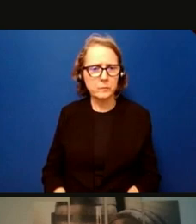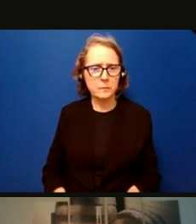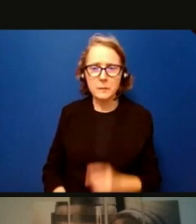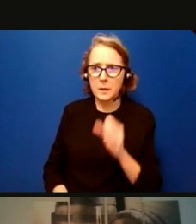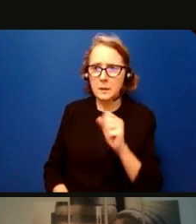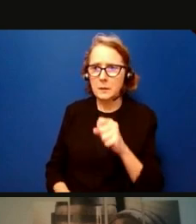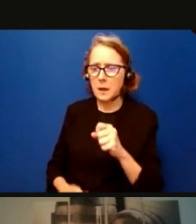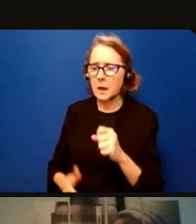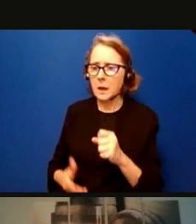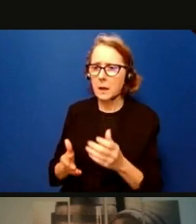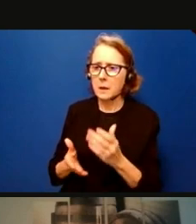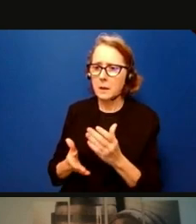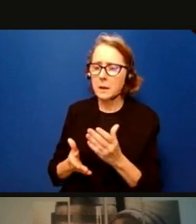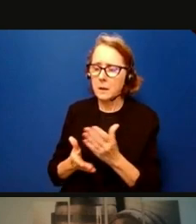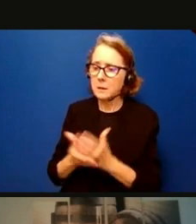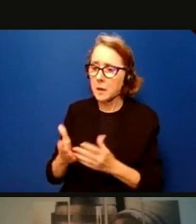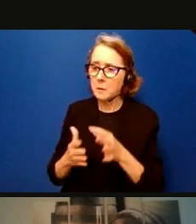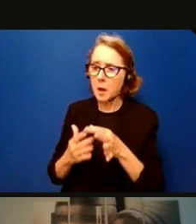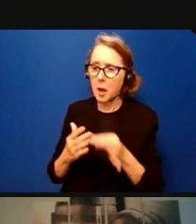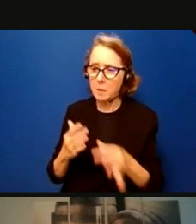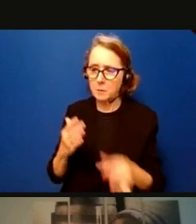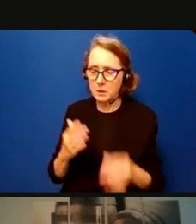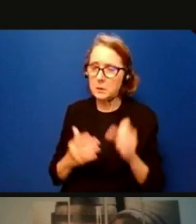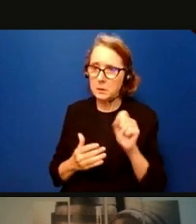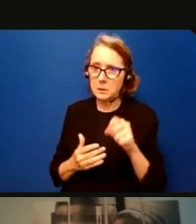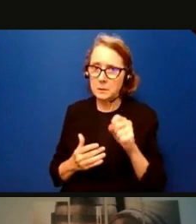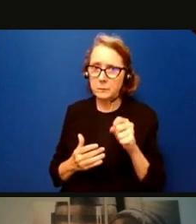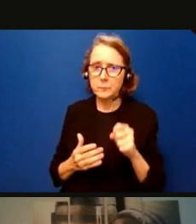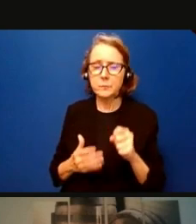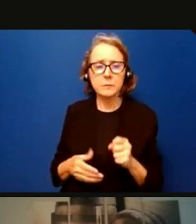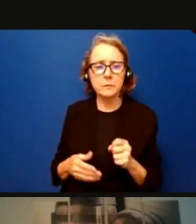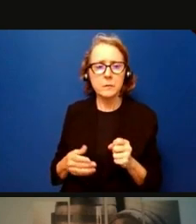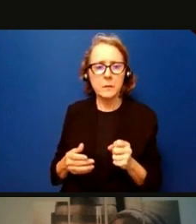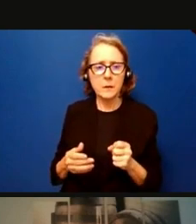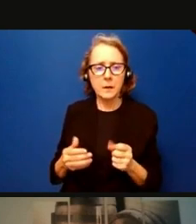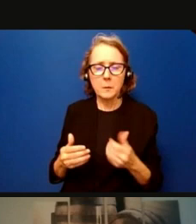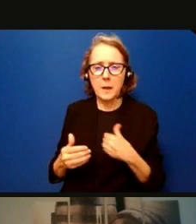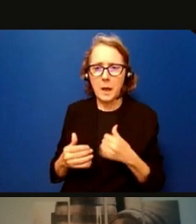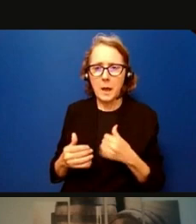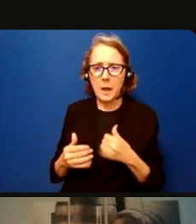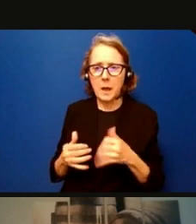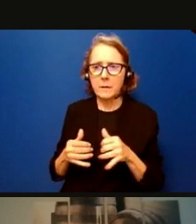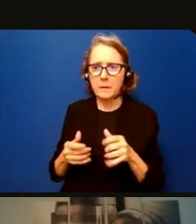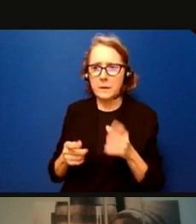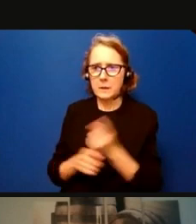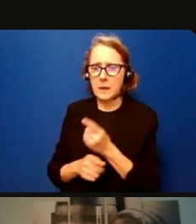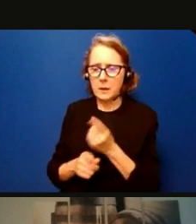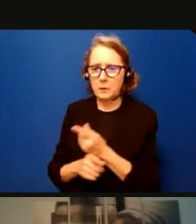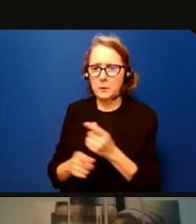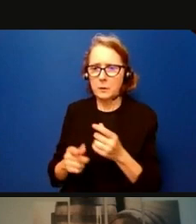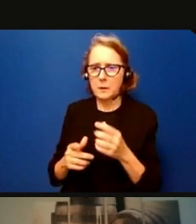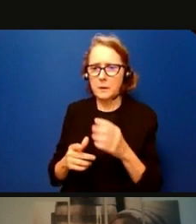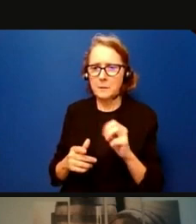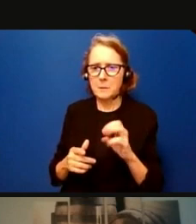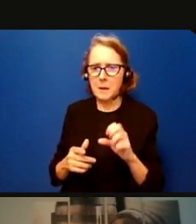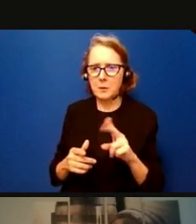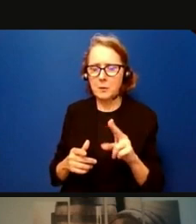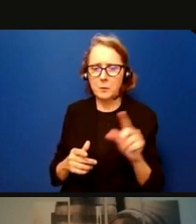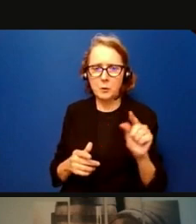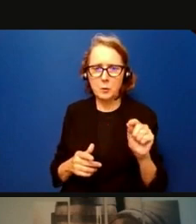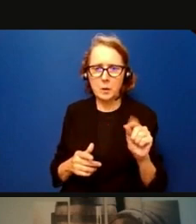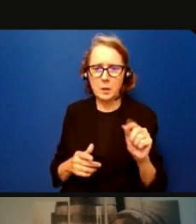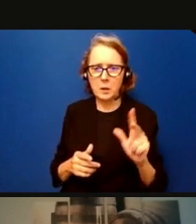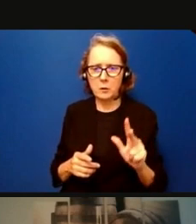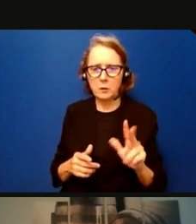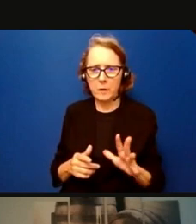I mean, there certainly are some options within there. There's the standard menu, if you will, of the 20,